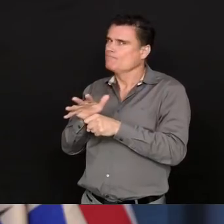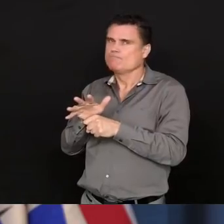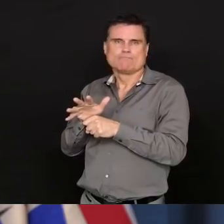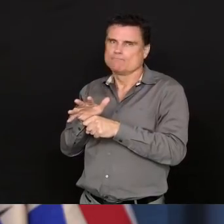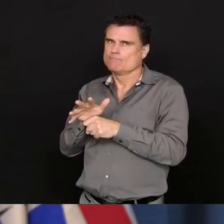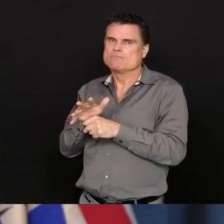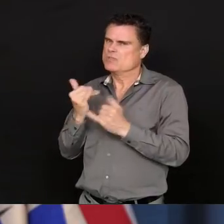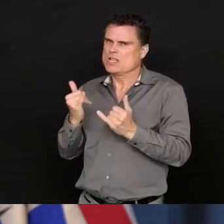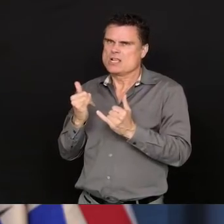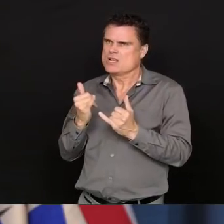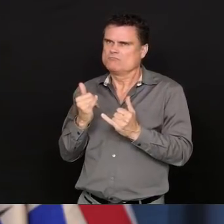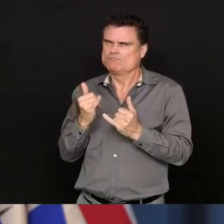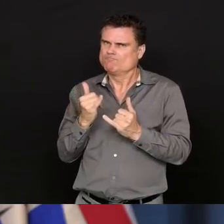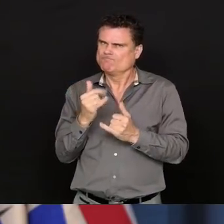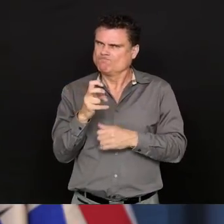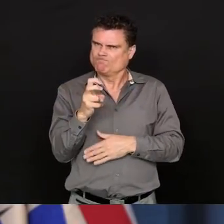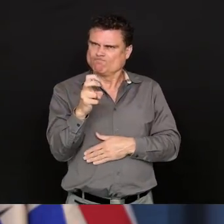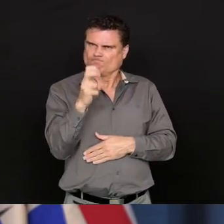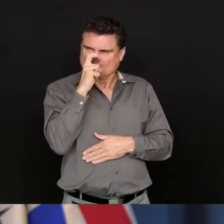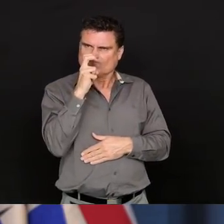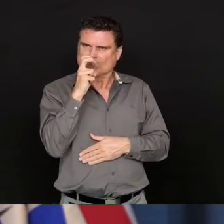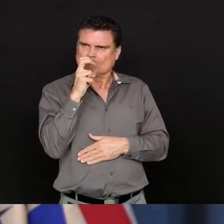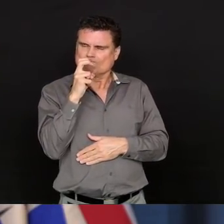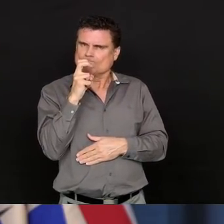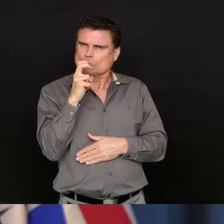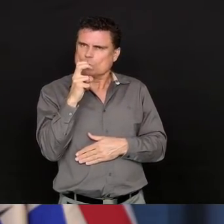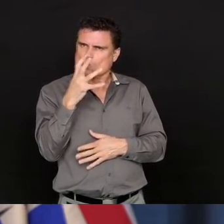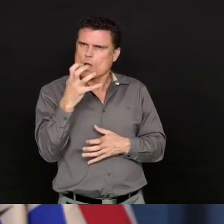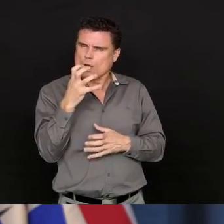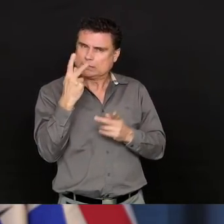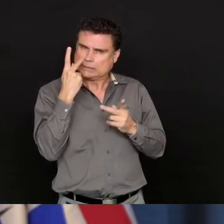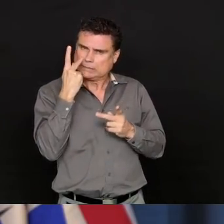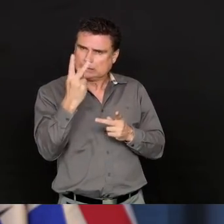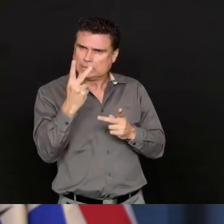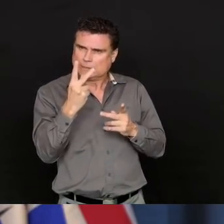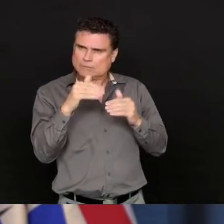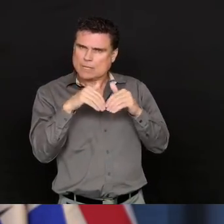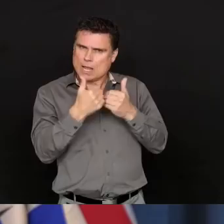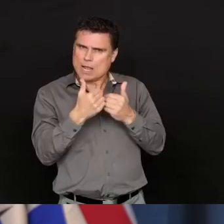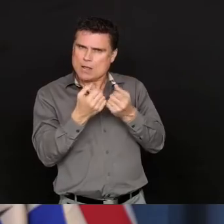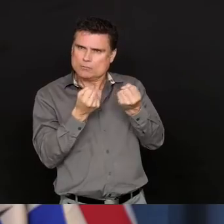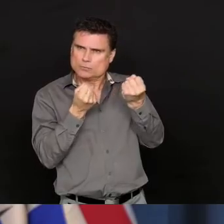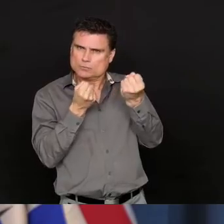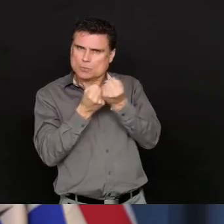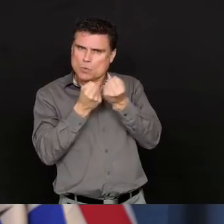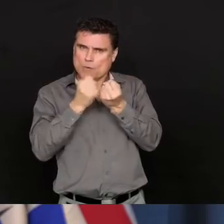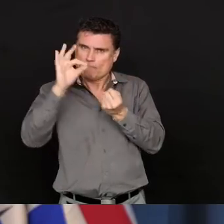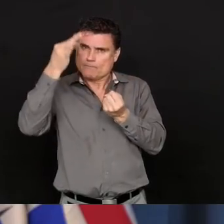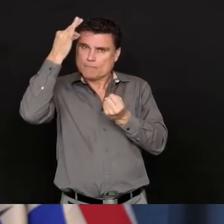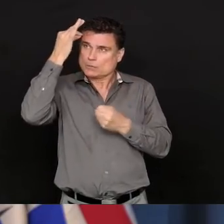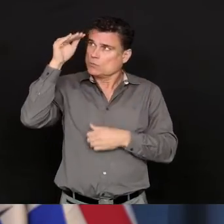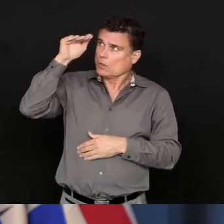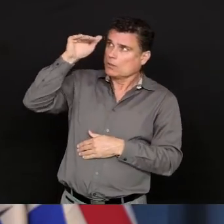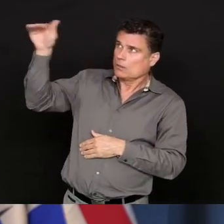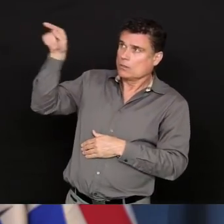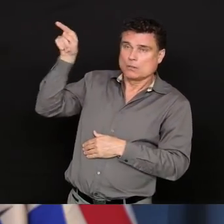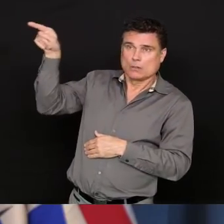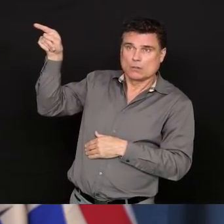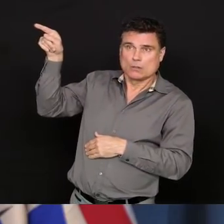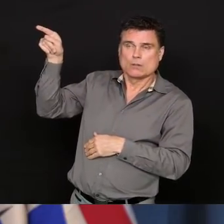so we want to look at how we can support the federal agencies in making sure that everybody is aware